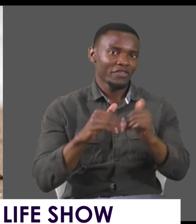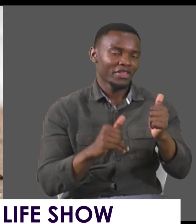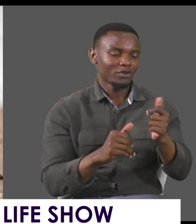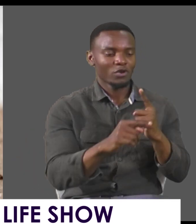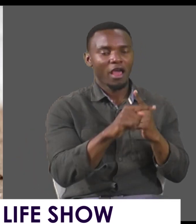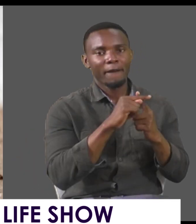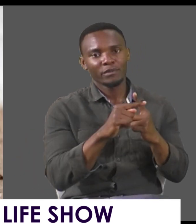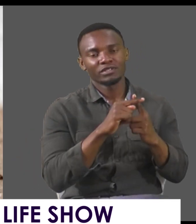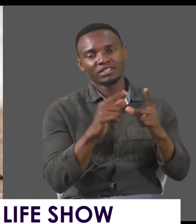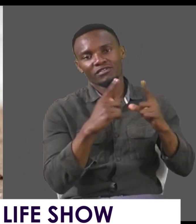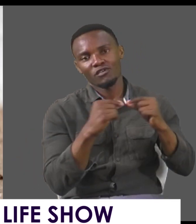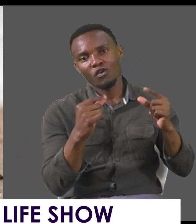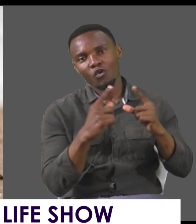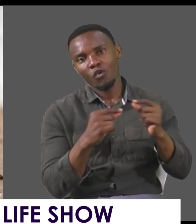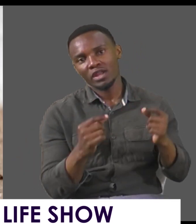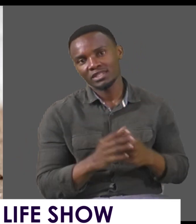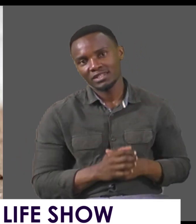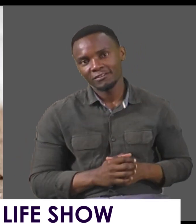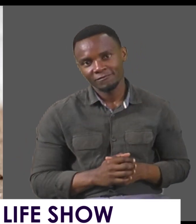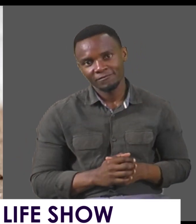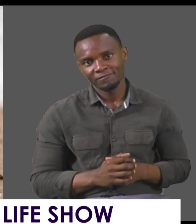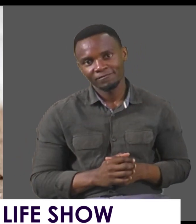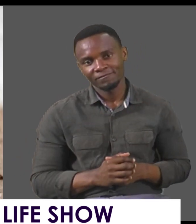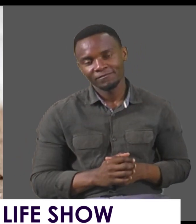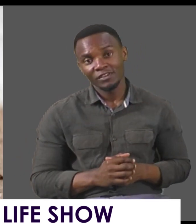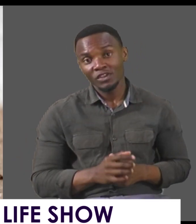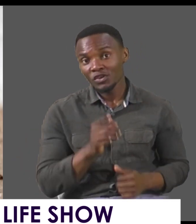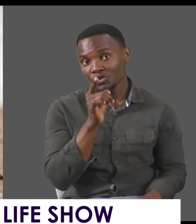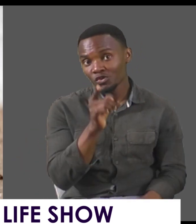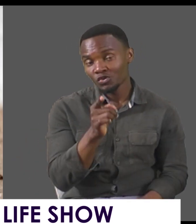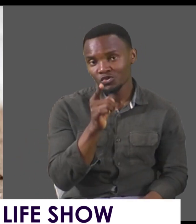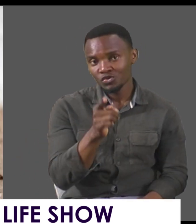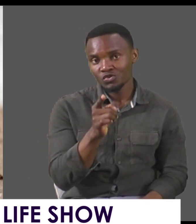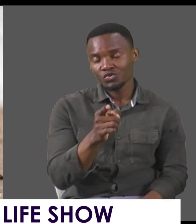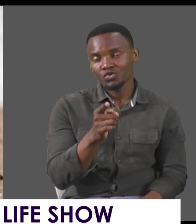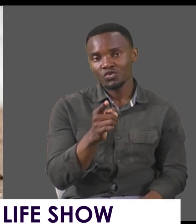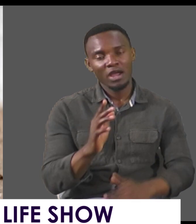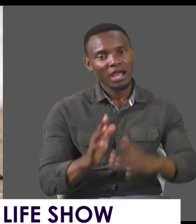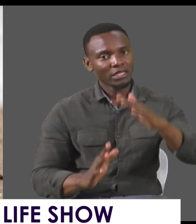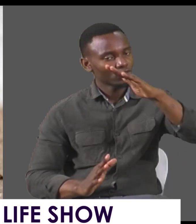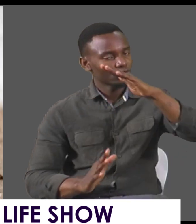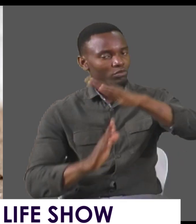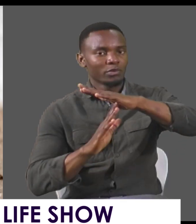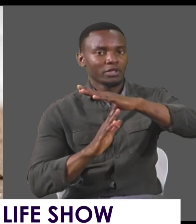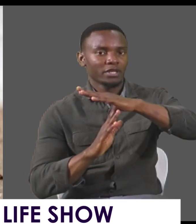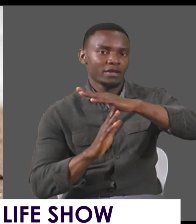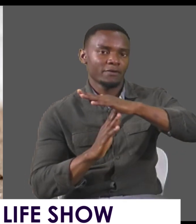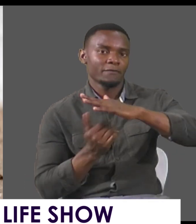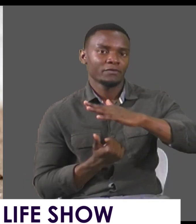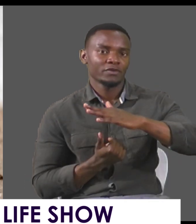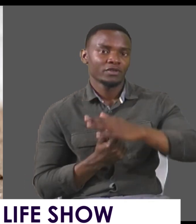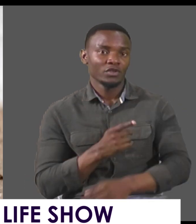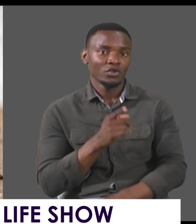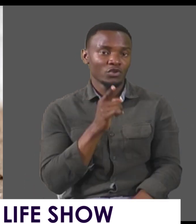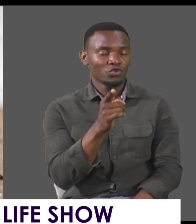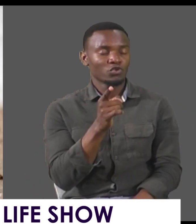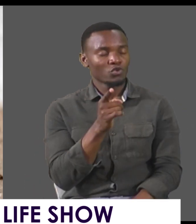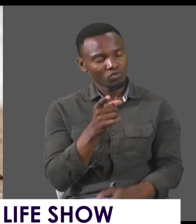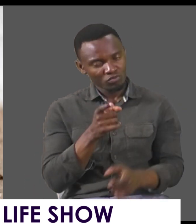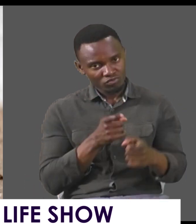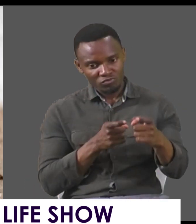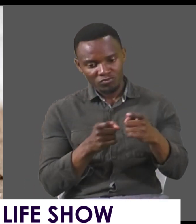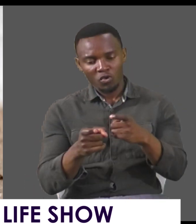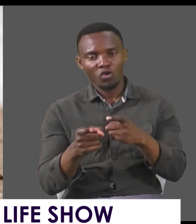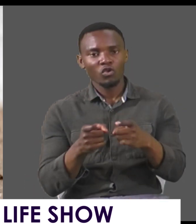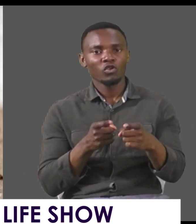positive words. Let me remind you, you are superior. You are in